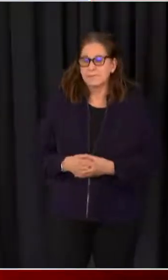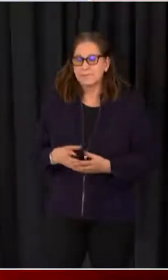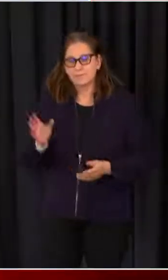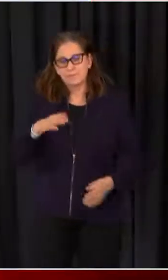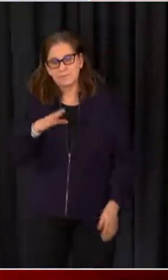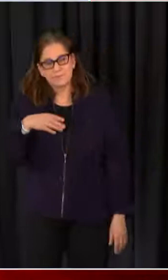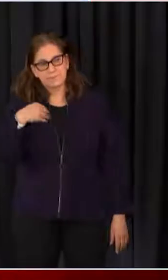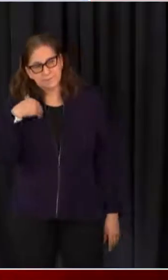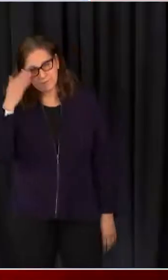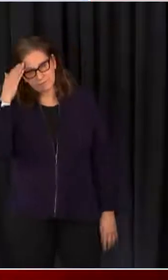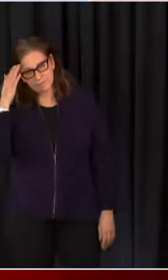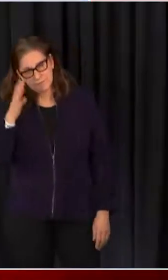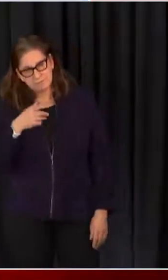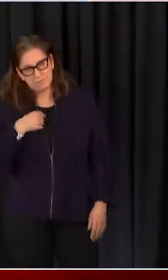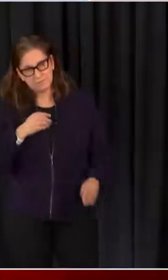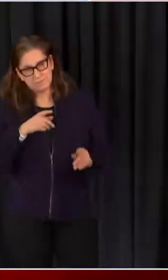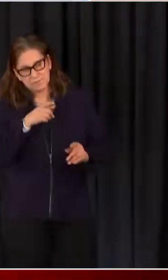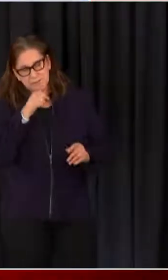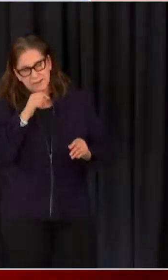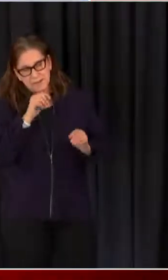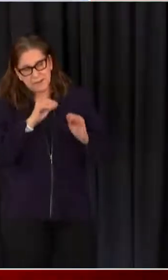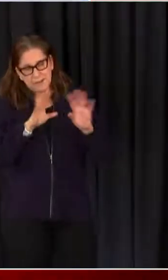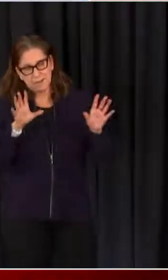I think I'm okay.